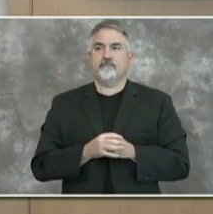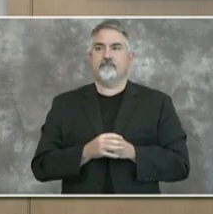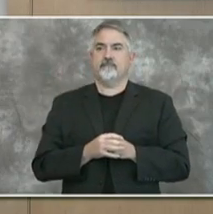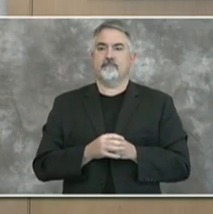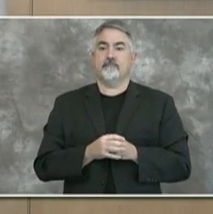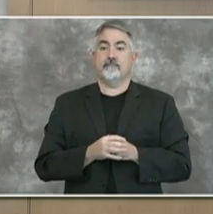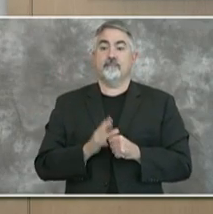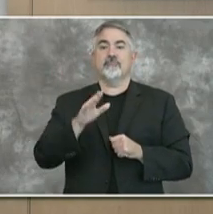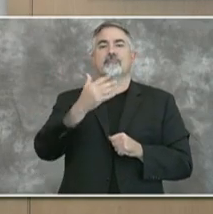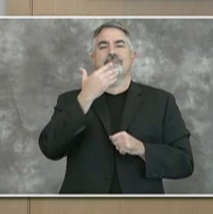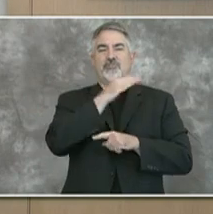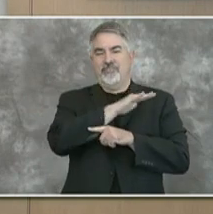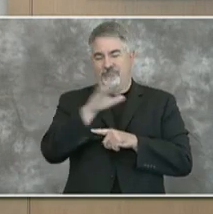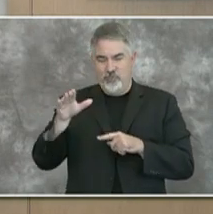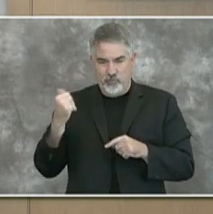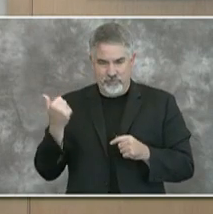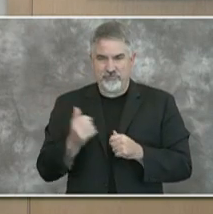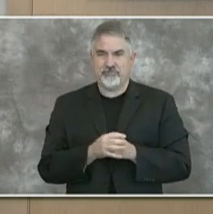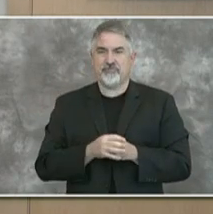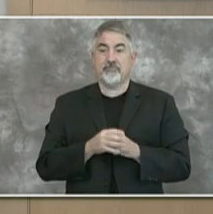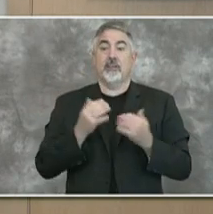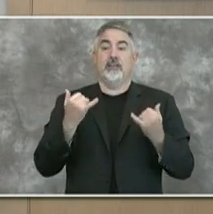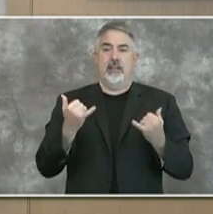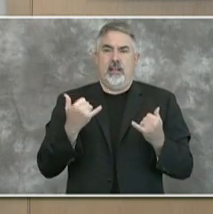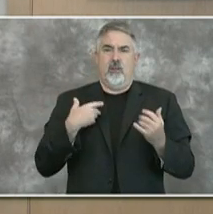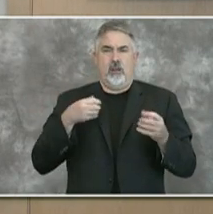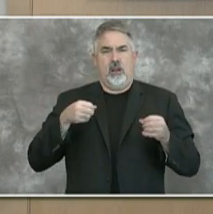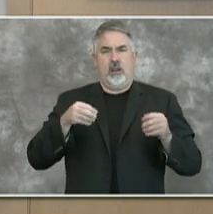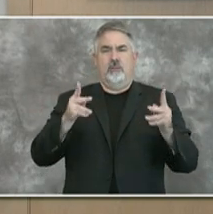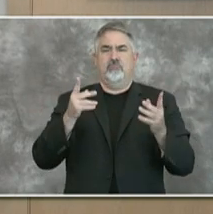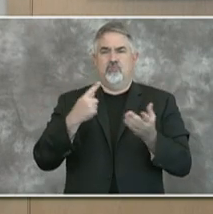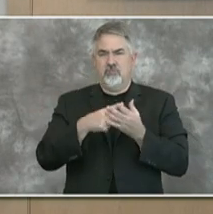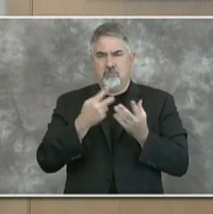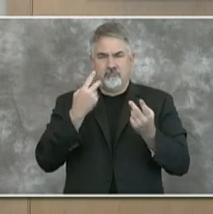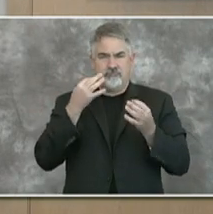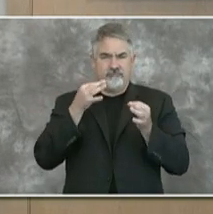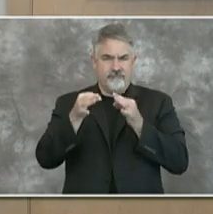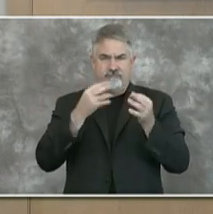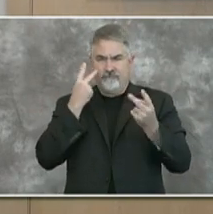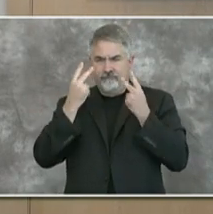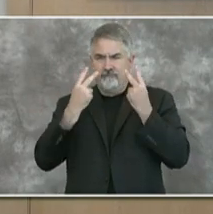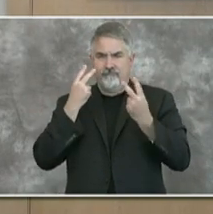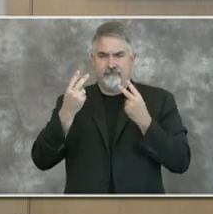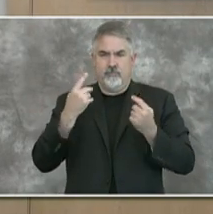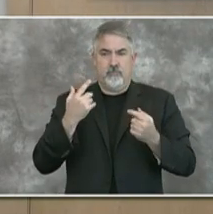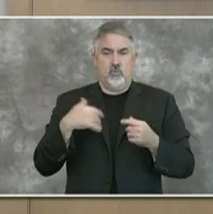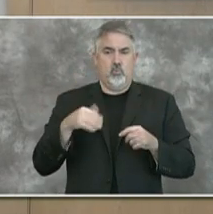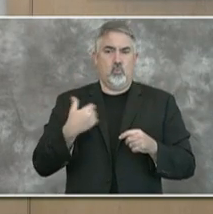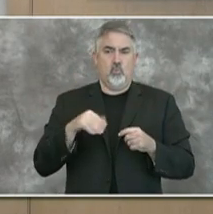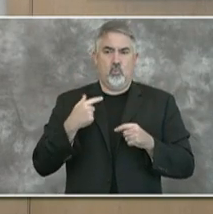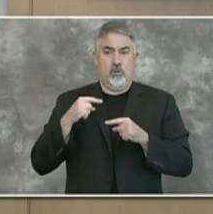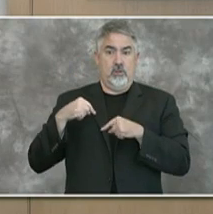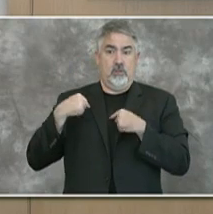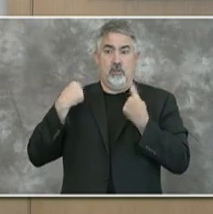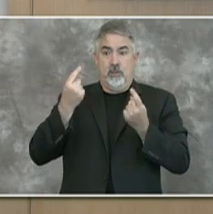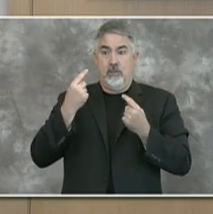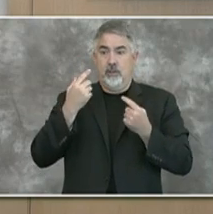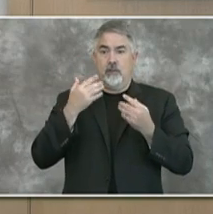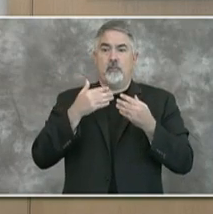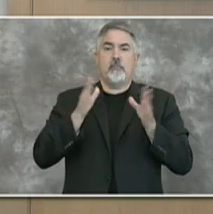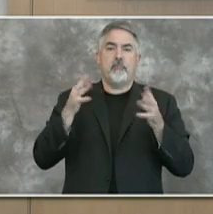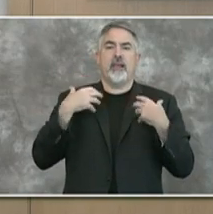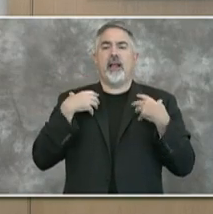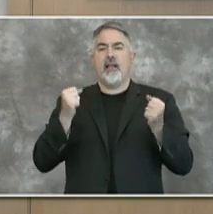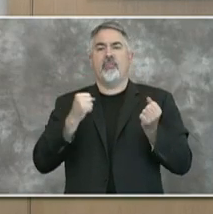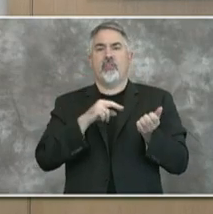Good afternoon. I've had the opportunity in the last few days to see some really remarkable things, to see public health nurses out